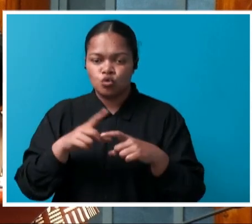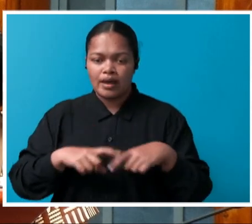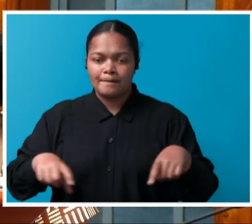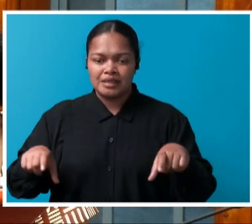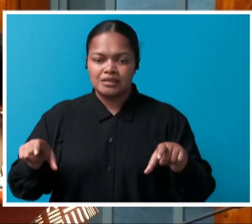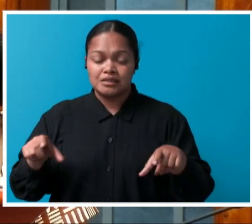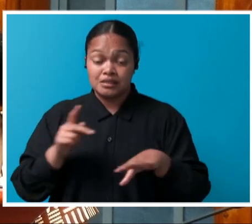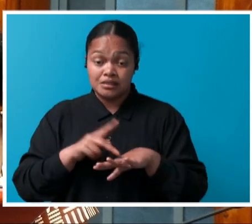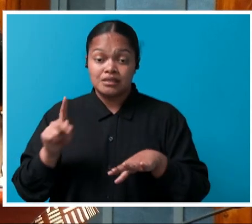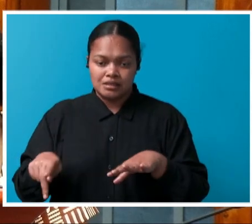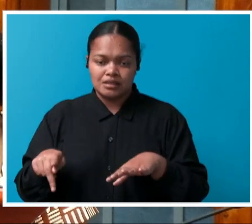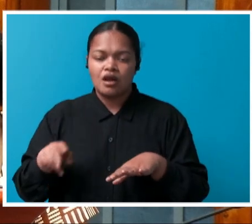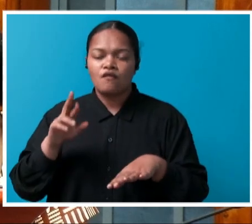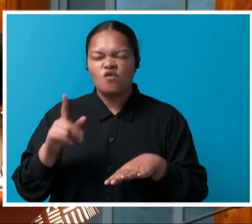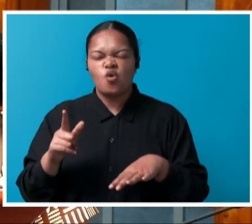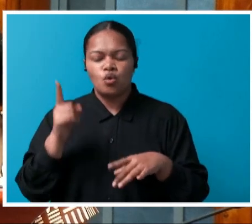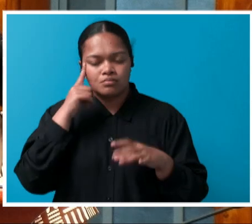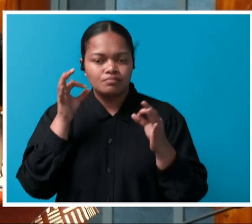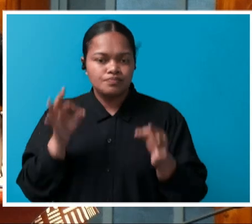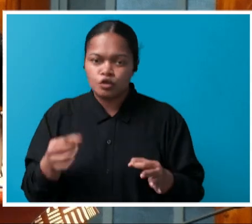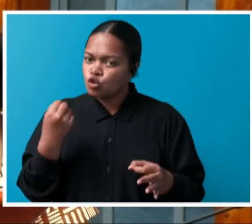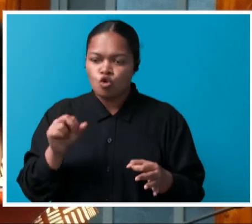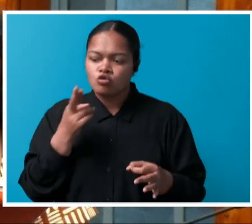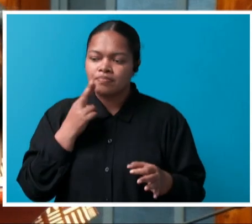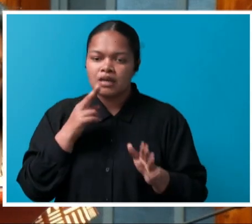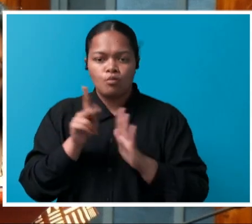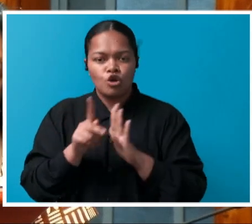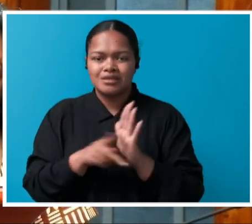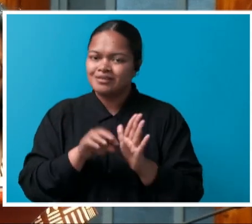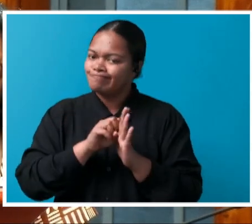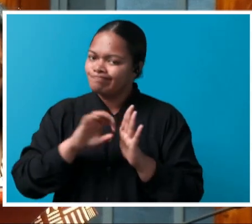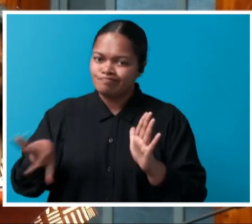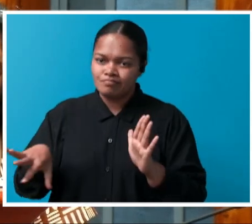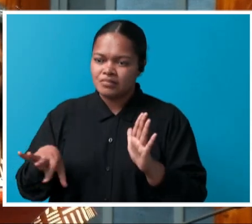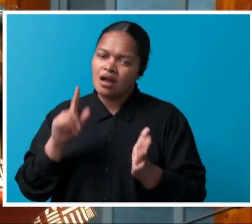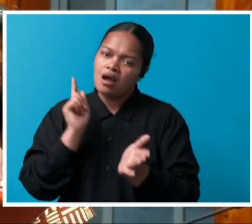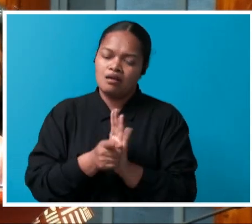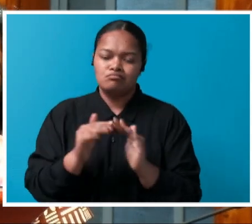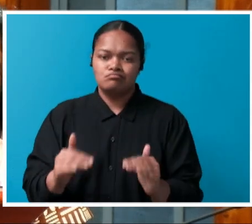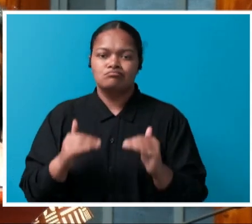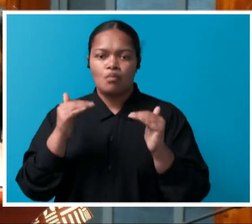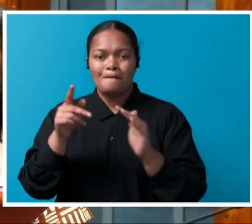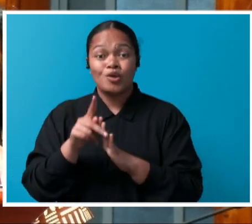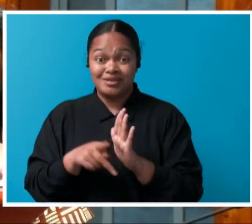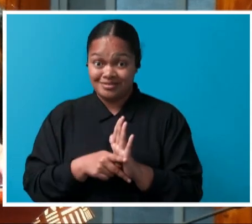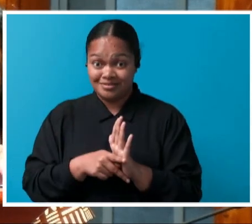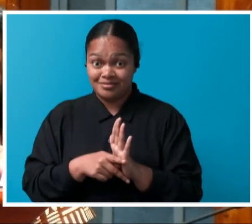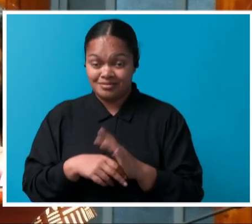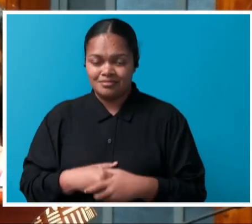decision on the removal of the no-repeat policy or automatic progression policy.